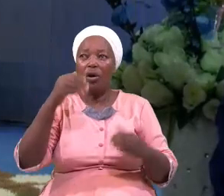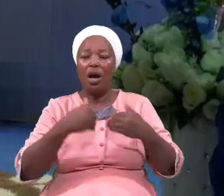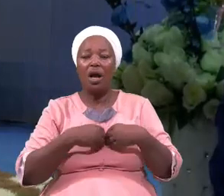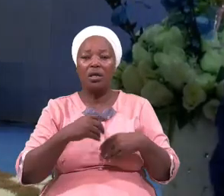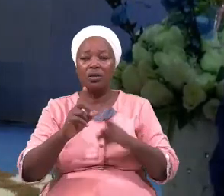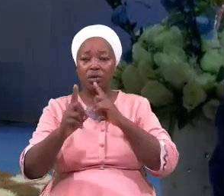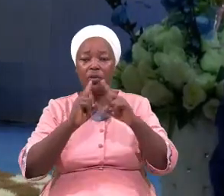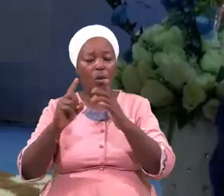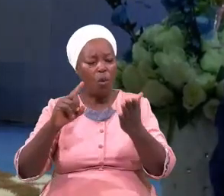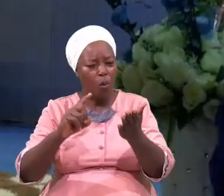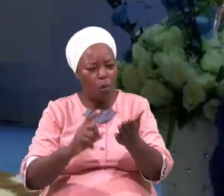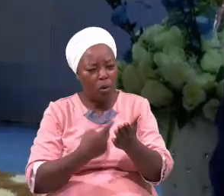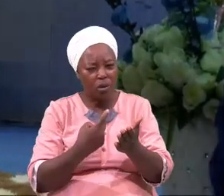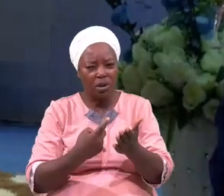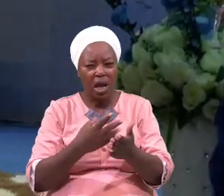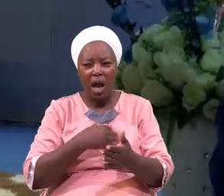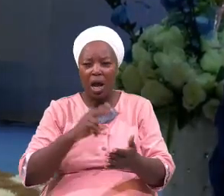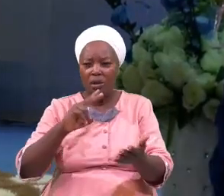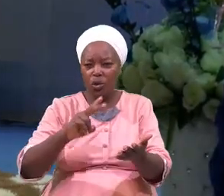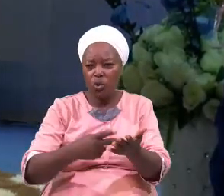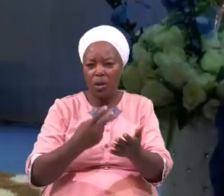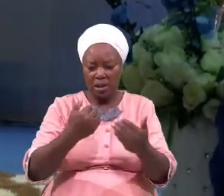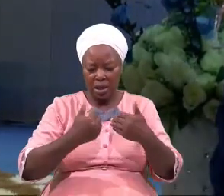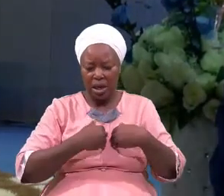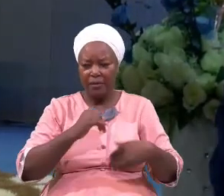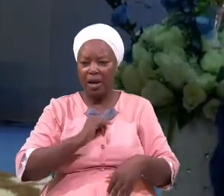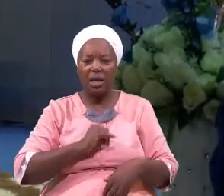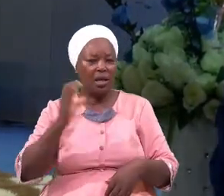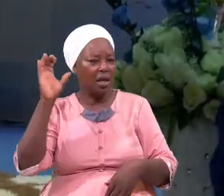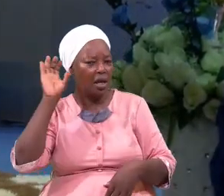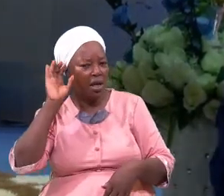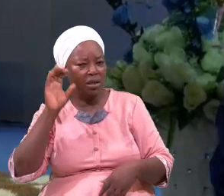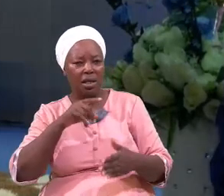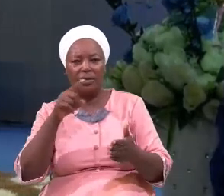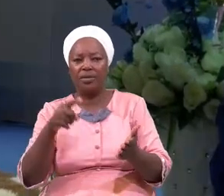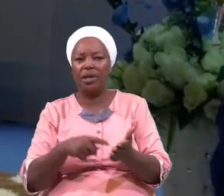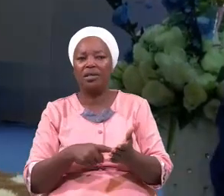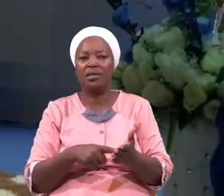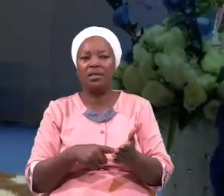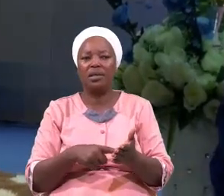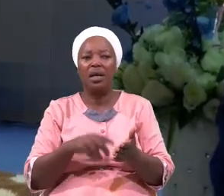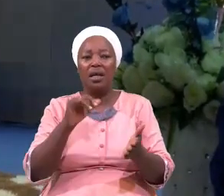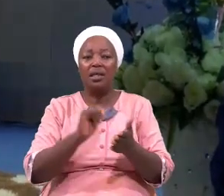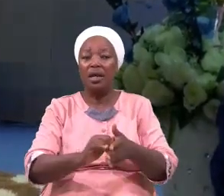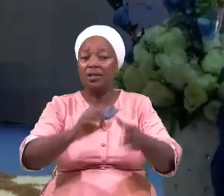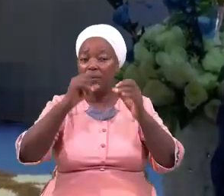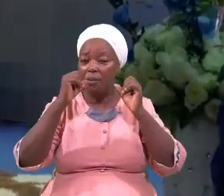once, and twice have I heard this, that